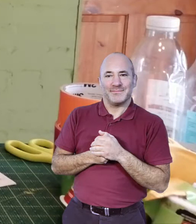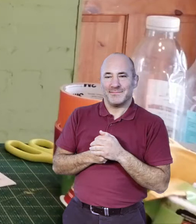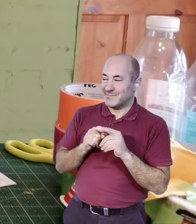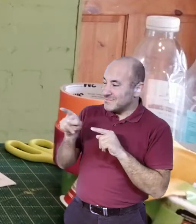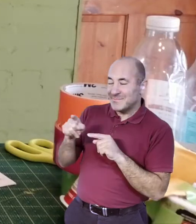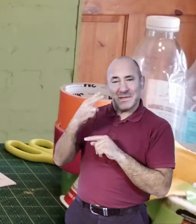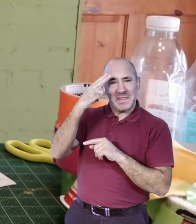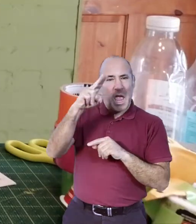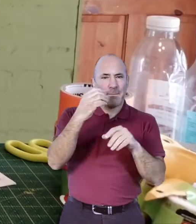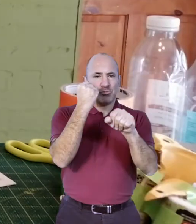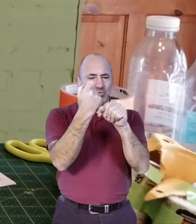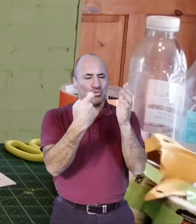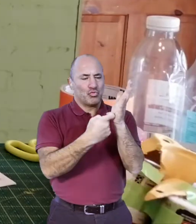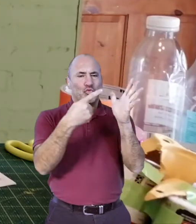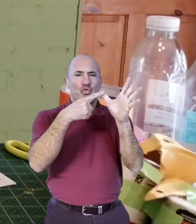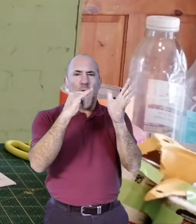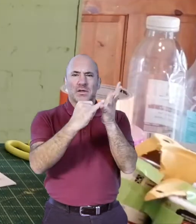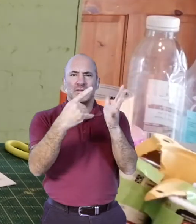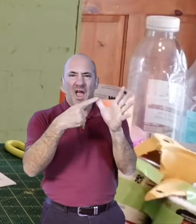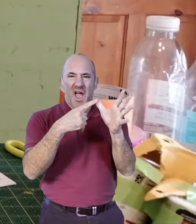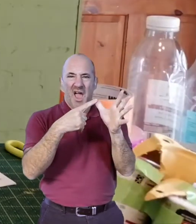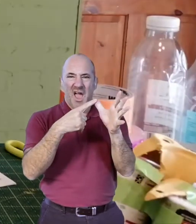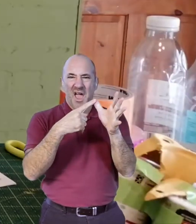His name is Grassa. He is